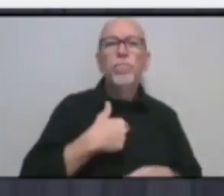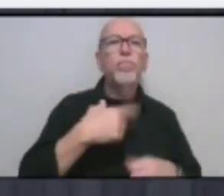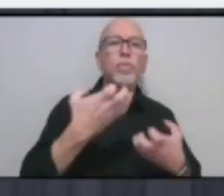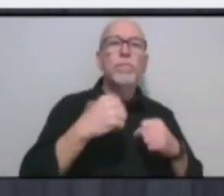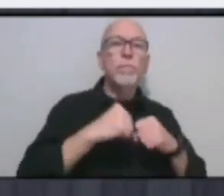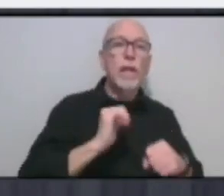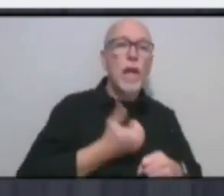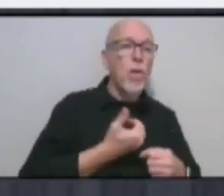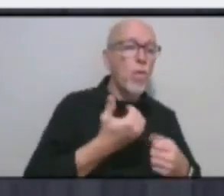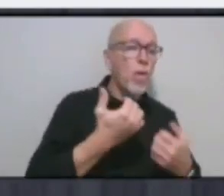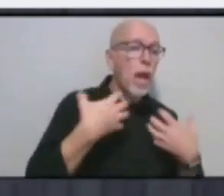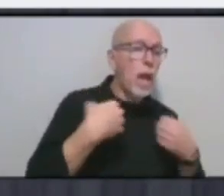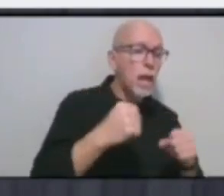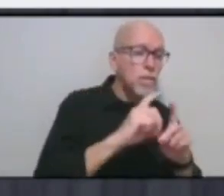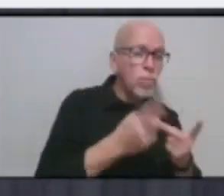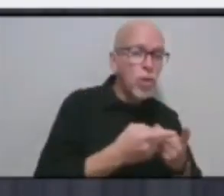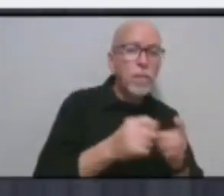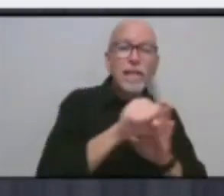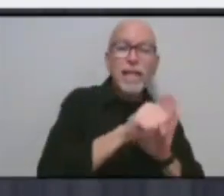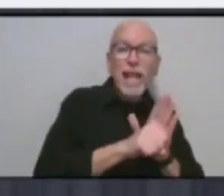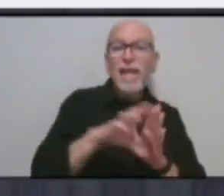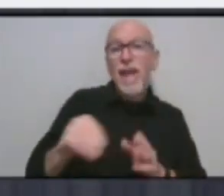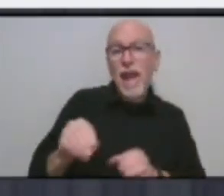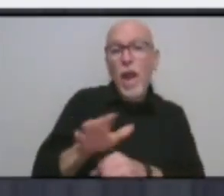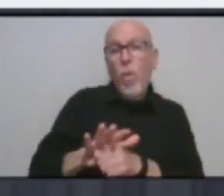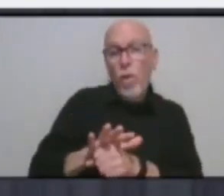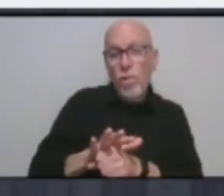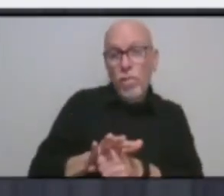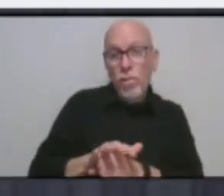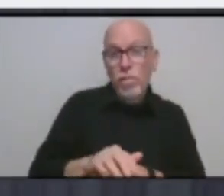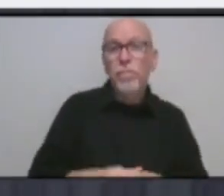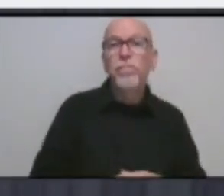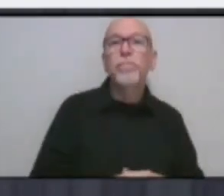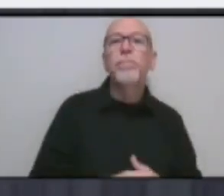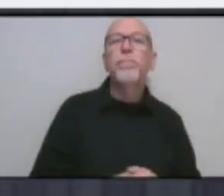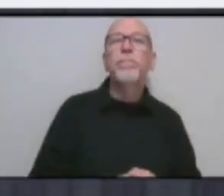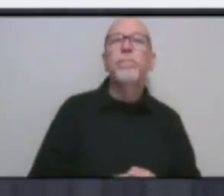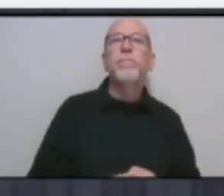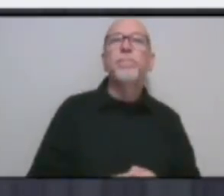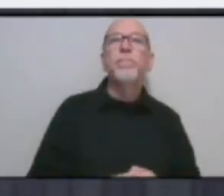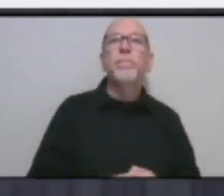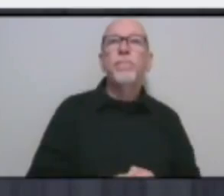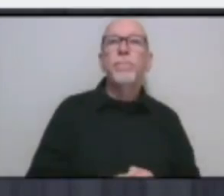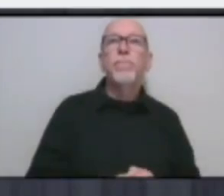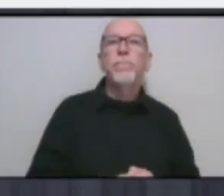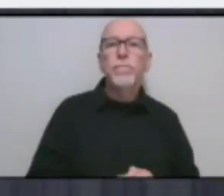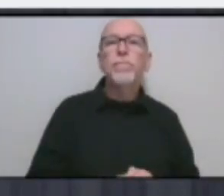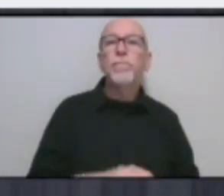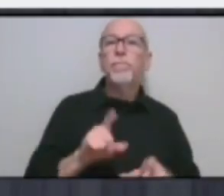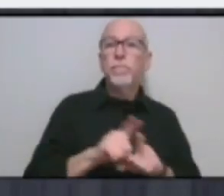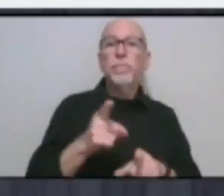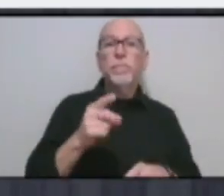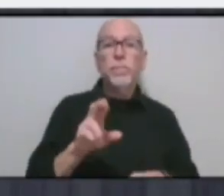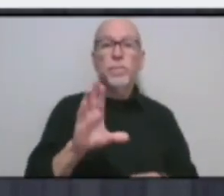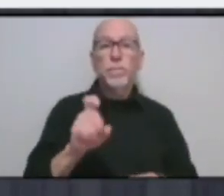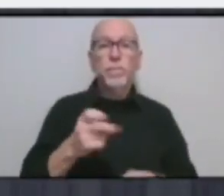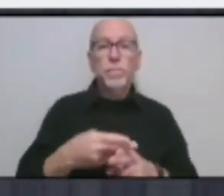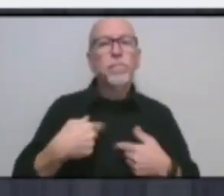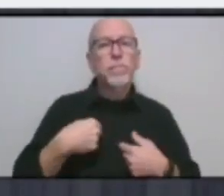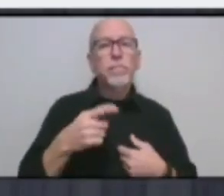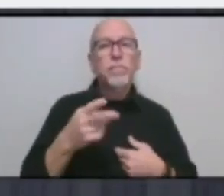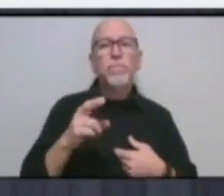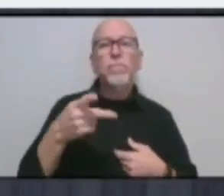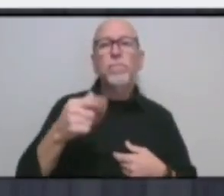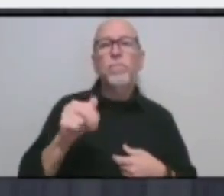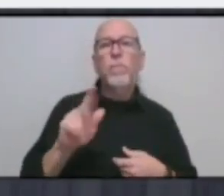department and local health departments across the state. So as Dr. Box mentioned, I'm Dr. Paul